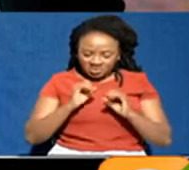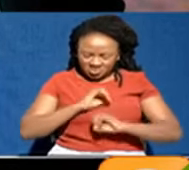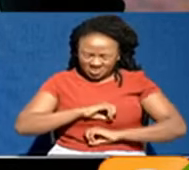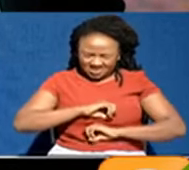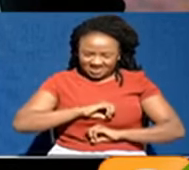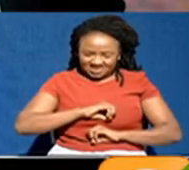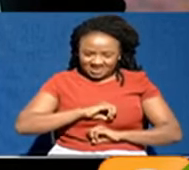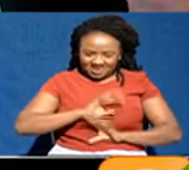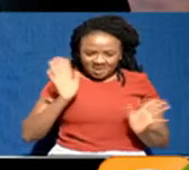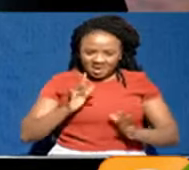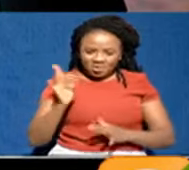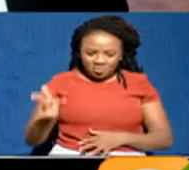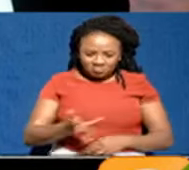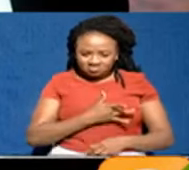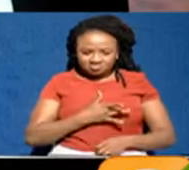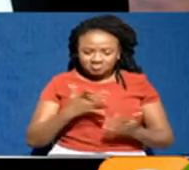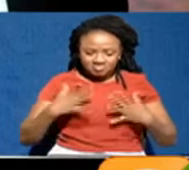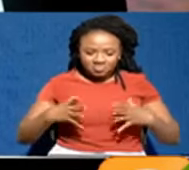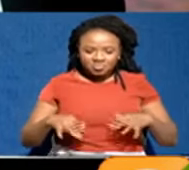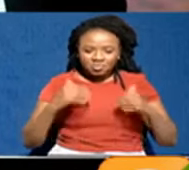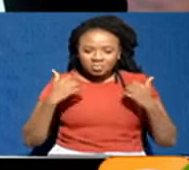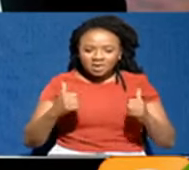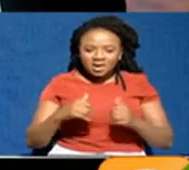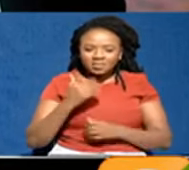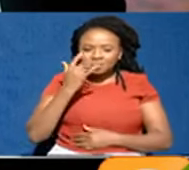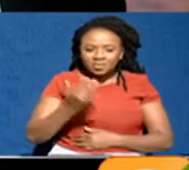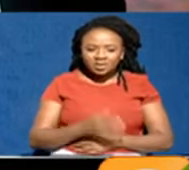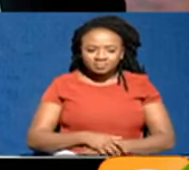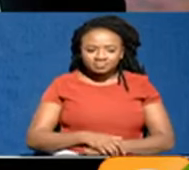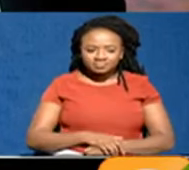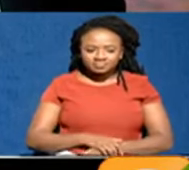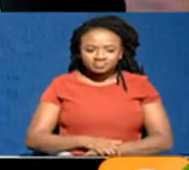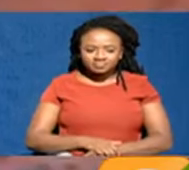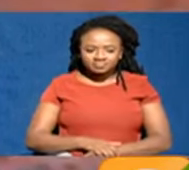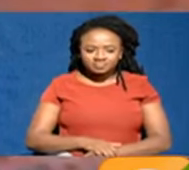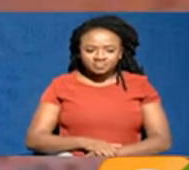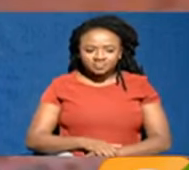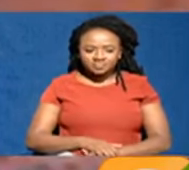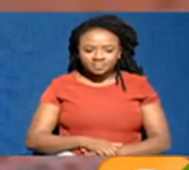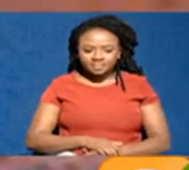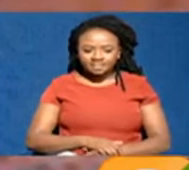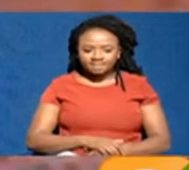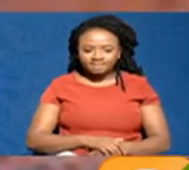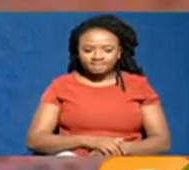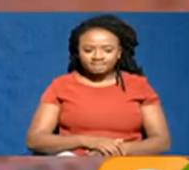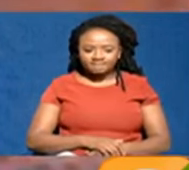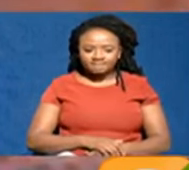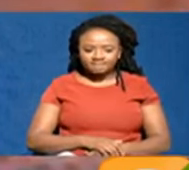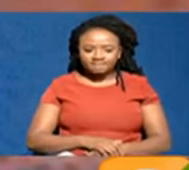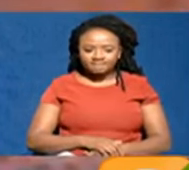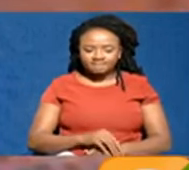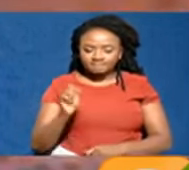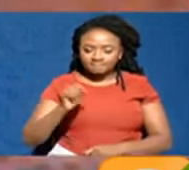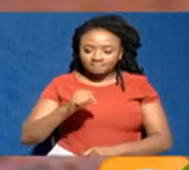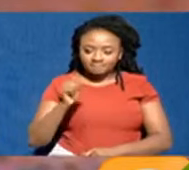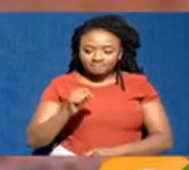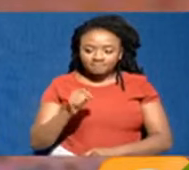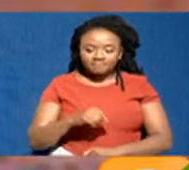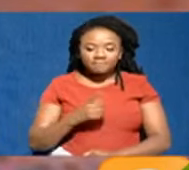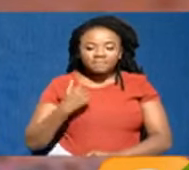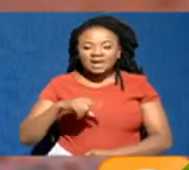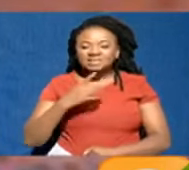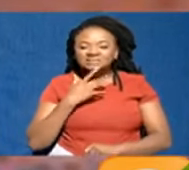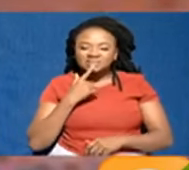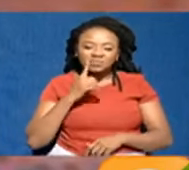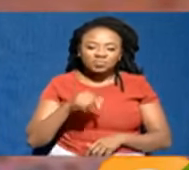should? Yeah, rightfully, Victoria, just like you said, we like absolute figures. We like to say 24